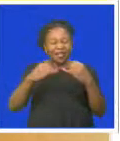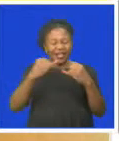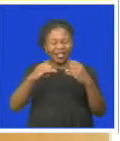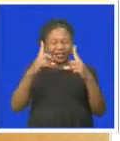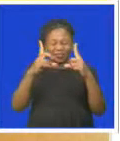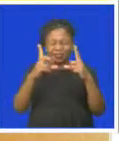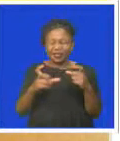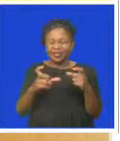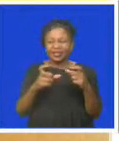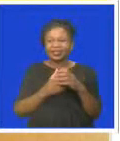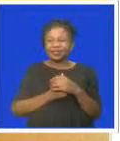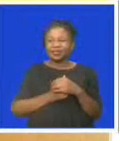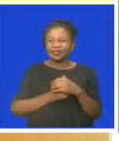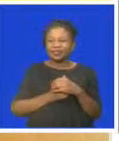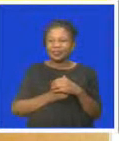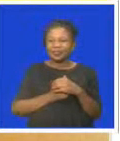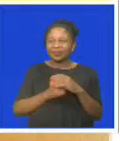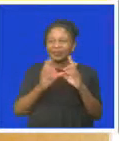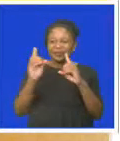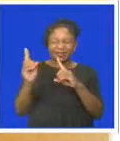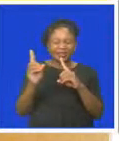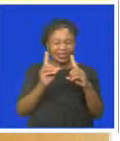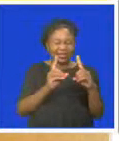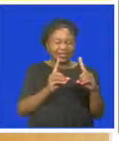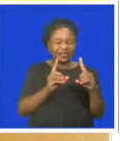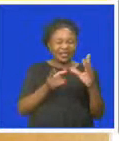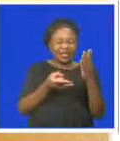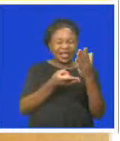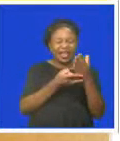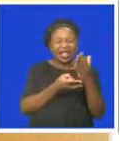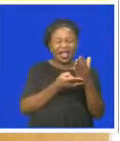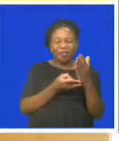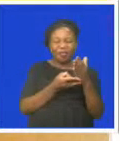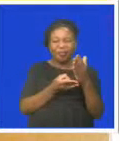The teacher helps the children to learn to...